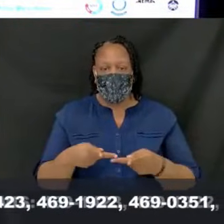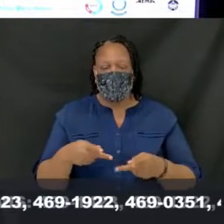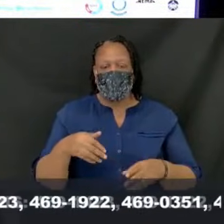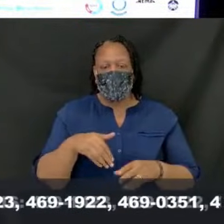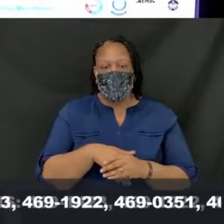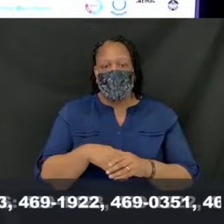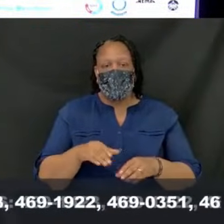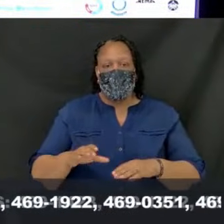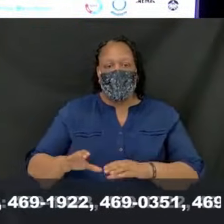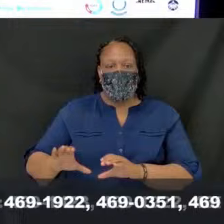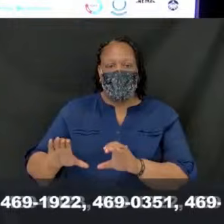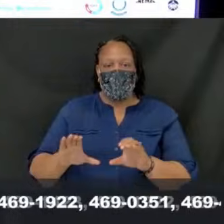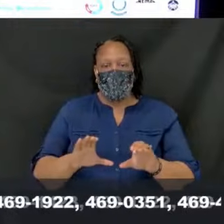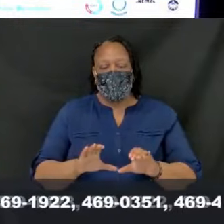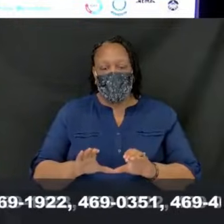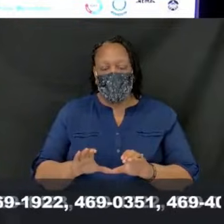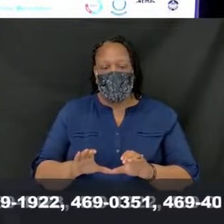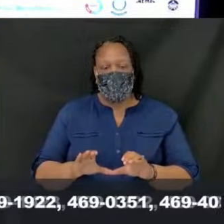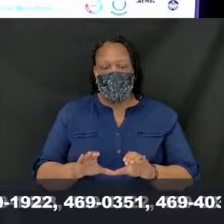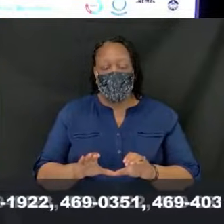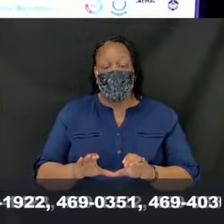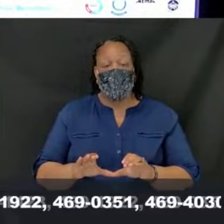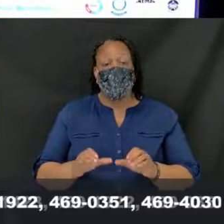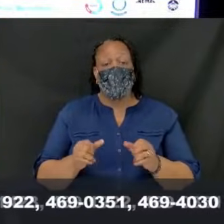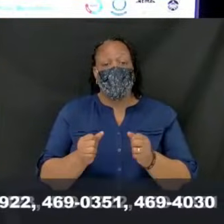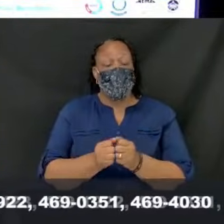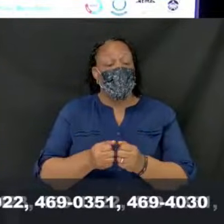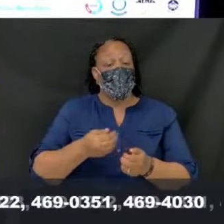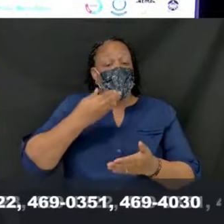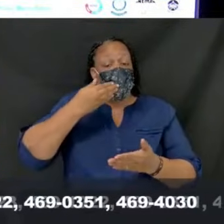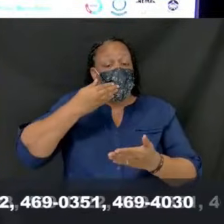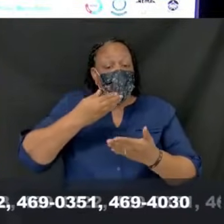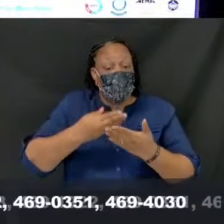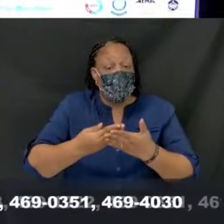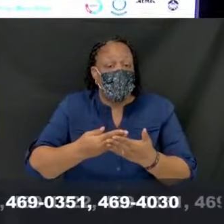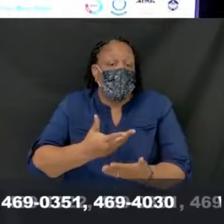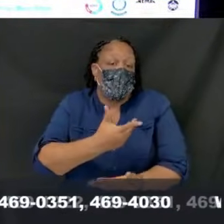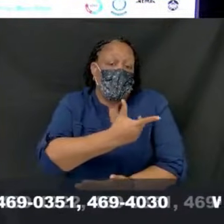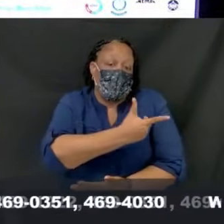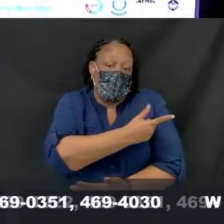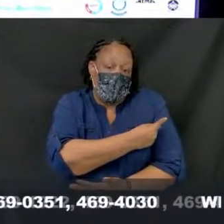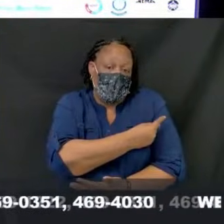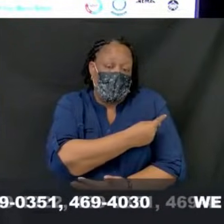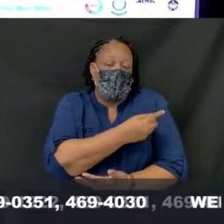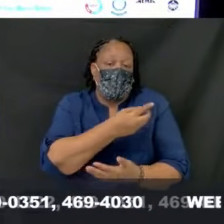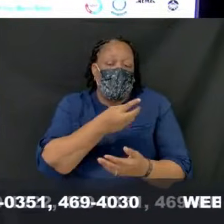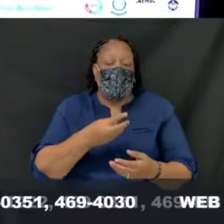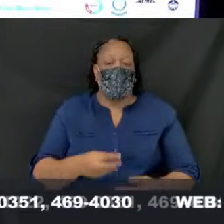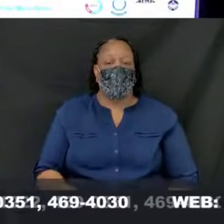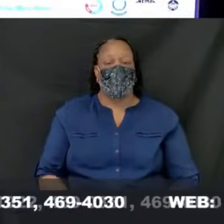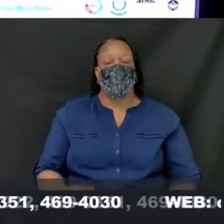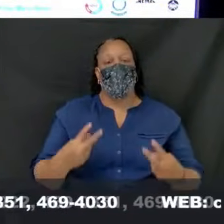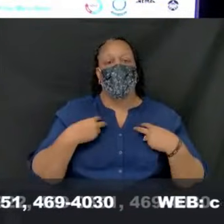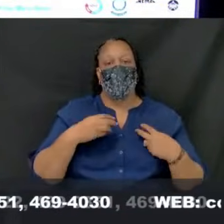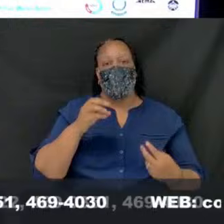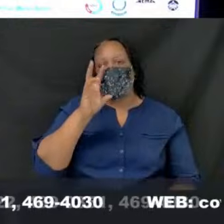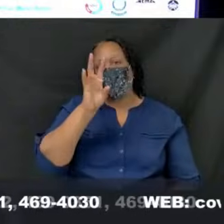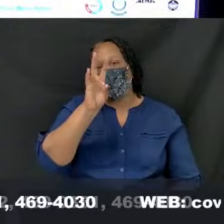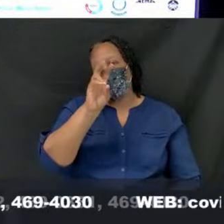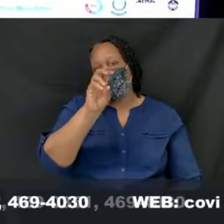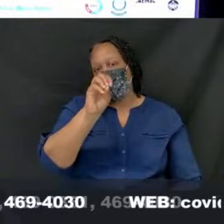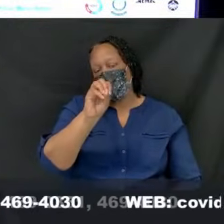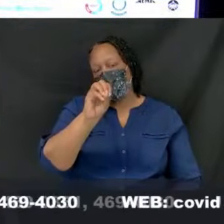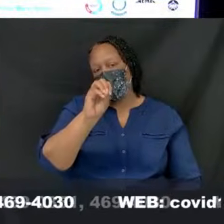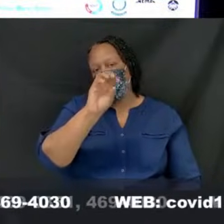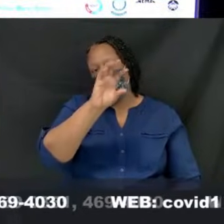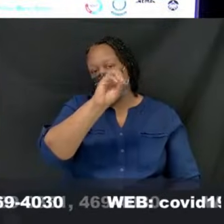CARICOM in terms of the vaccination rate that we are fortunate to have. We have over 70% of